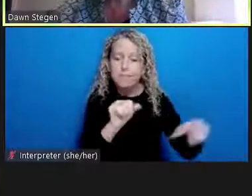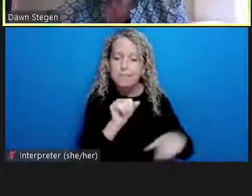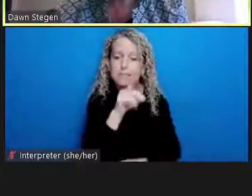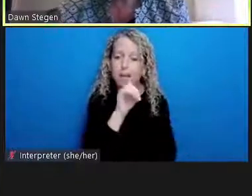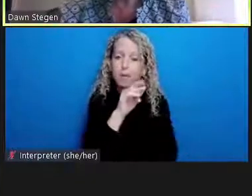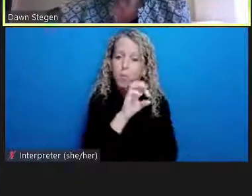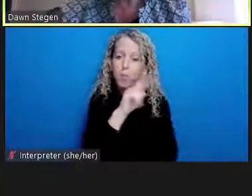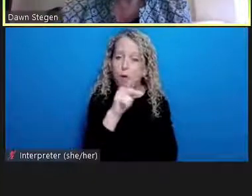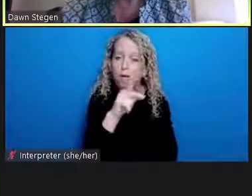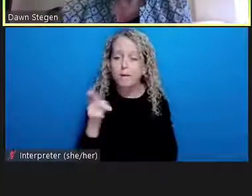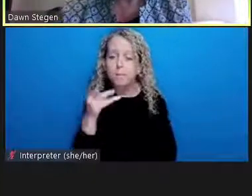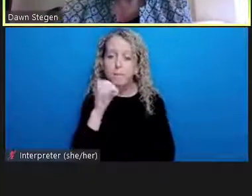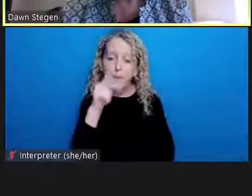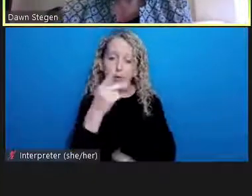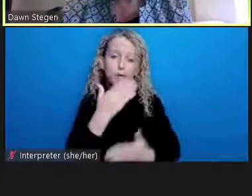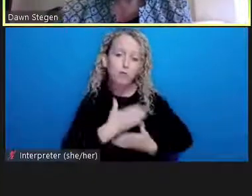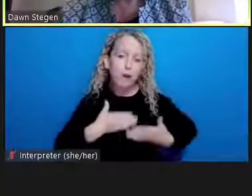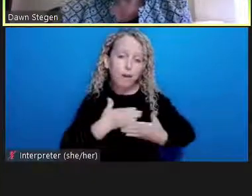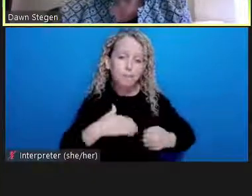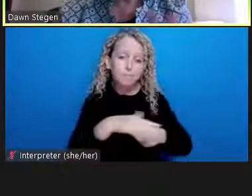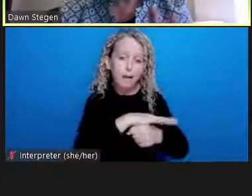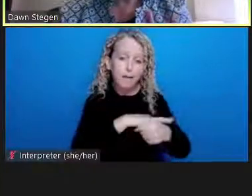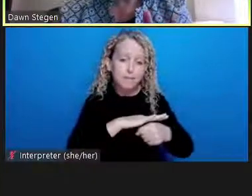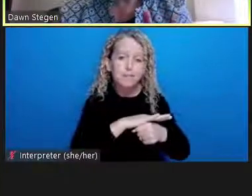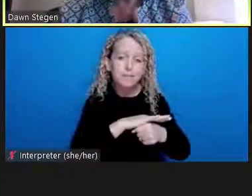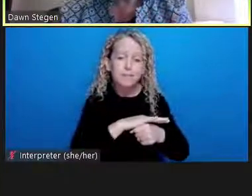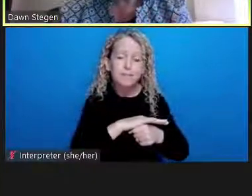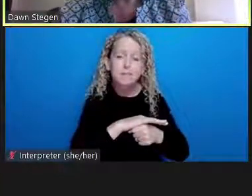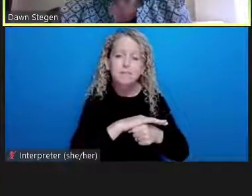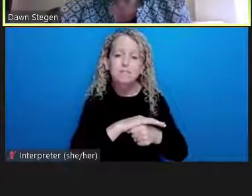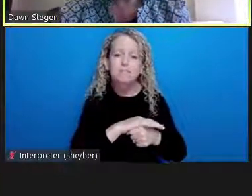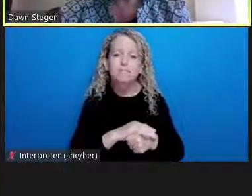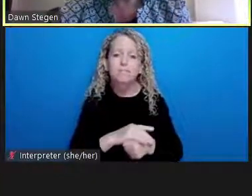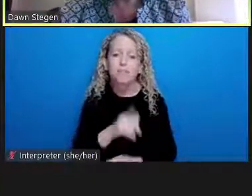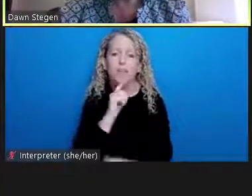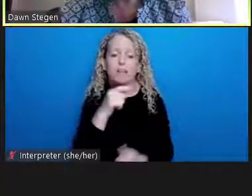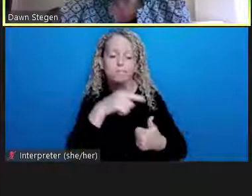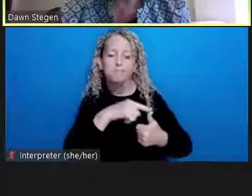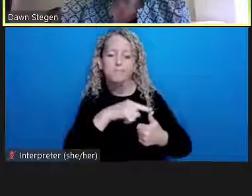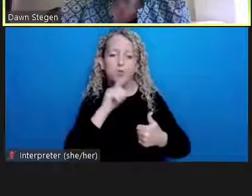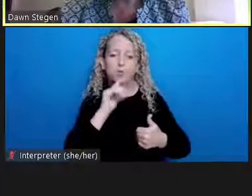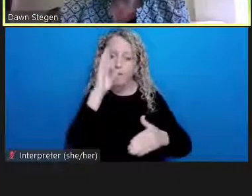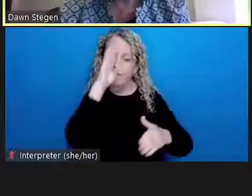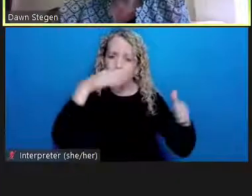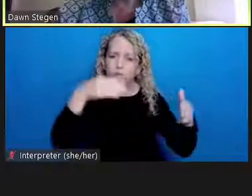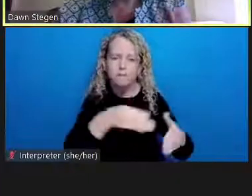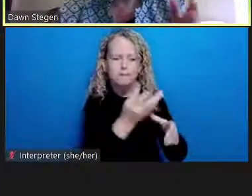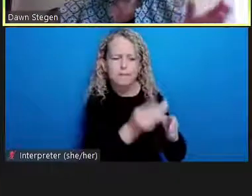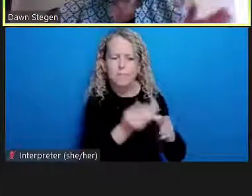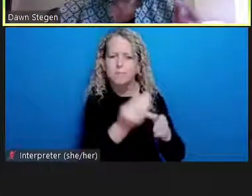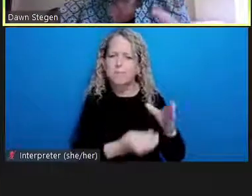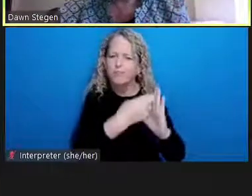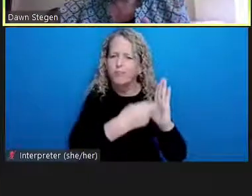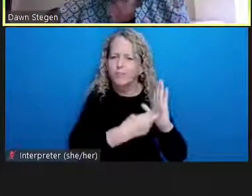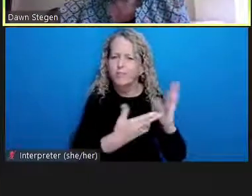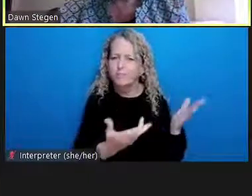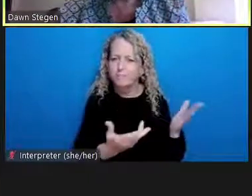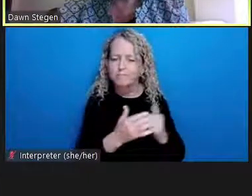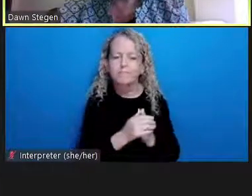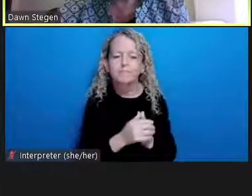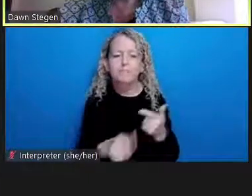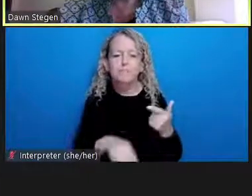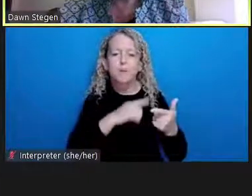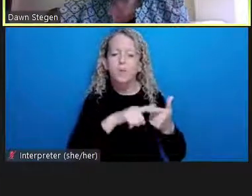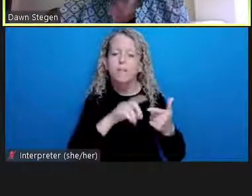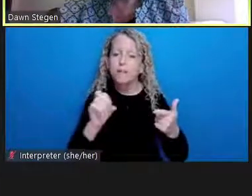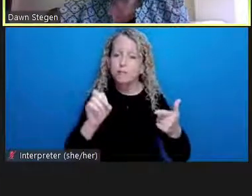and recreation space. And it's really been focused on addressing gaps in current regulations. There's going to be standards in